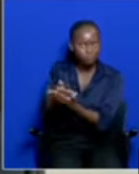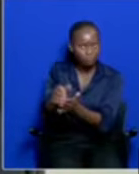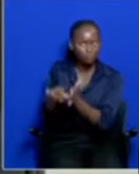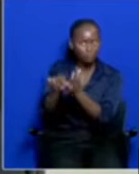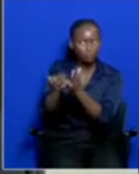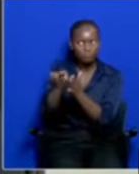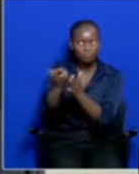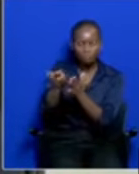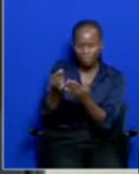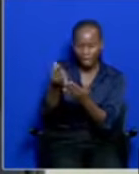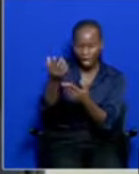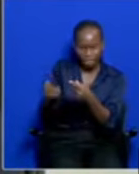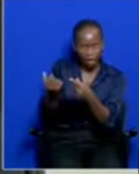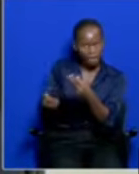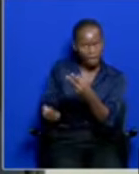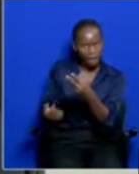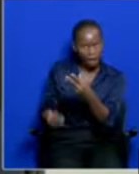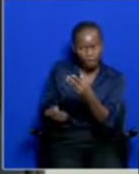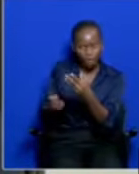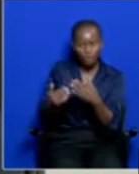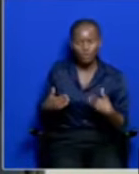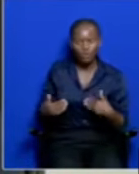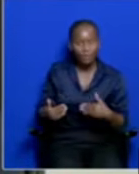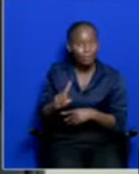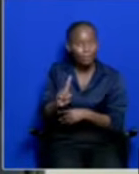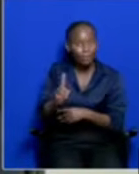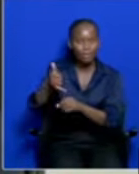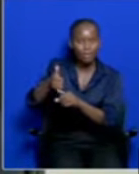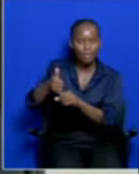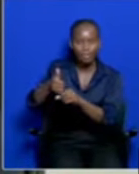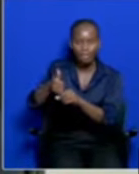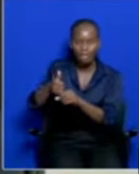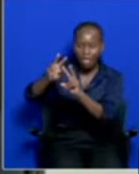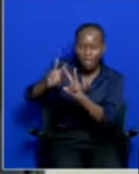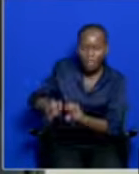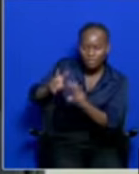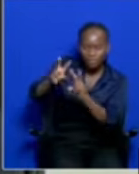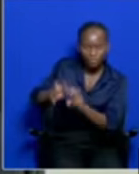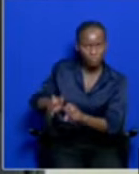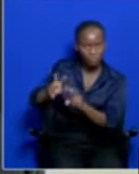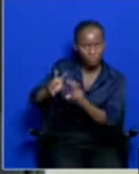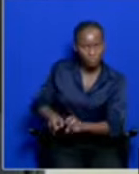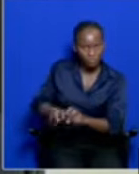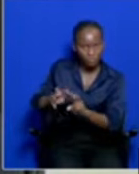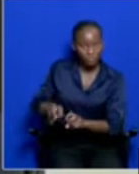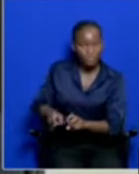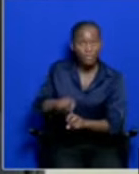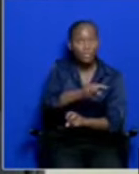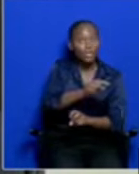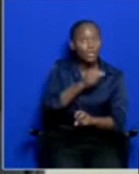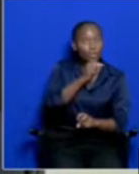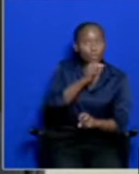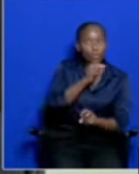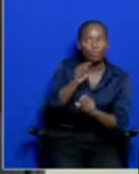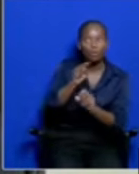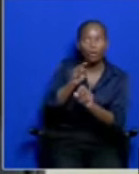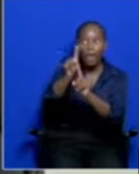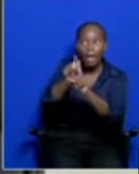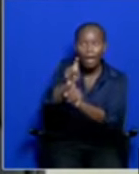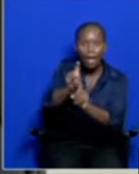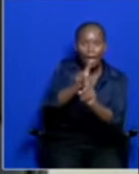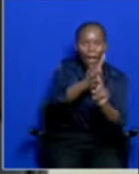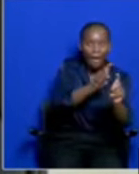obtained the very statements that you 3 months later, obtained from Mr. Mackenzie and Ms. Stolls,